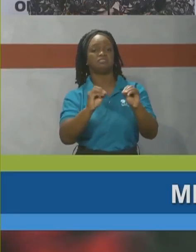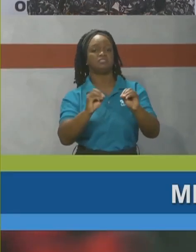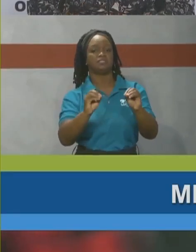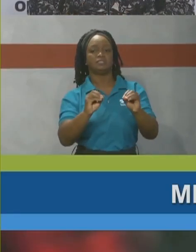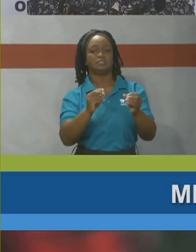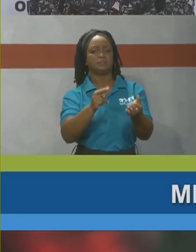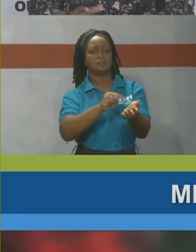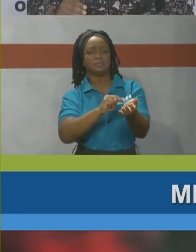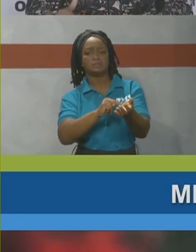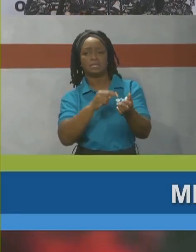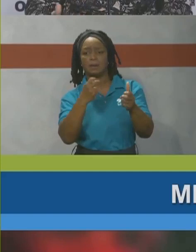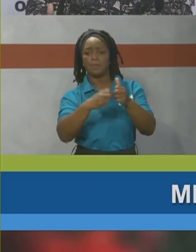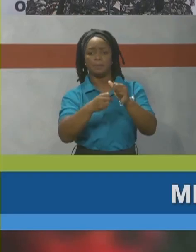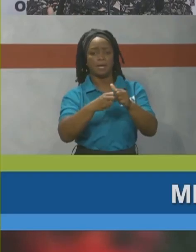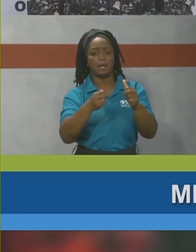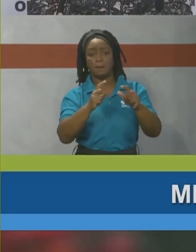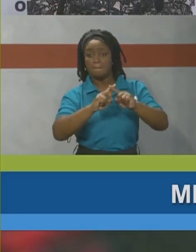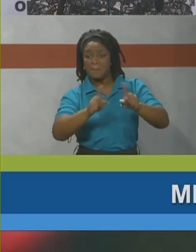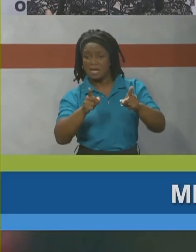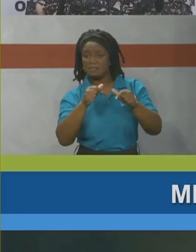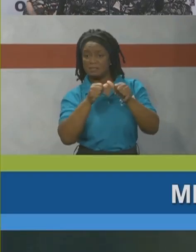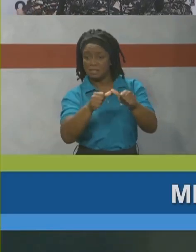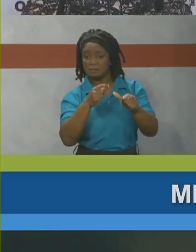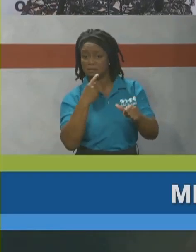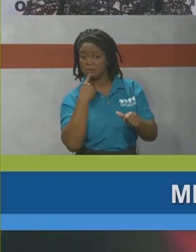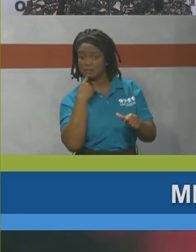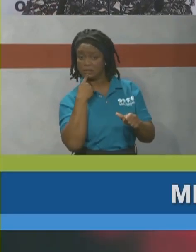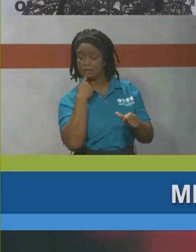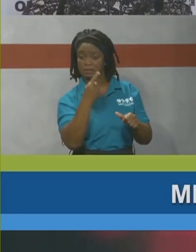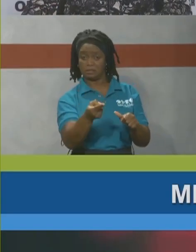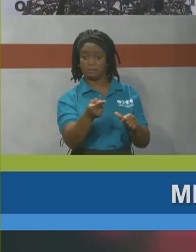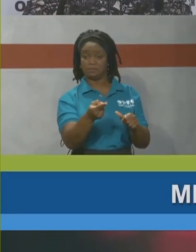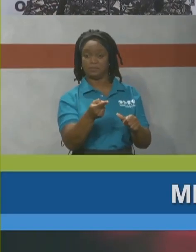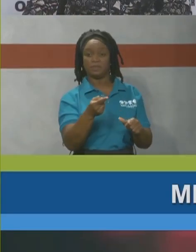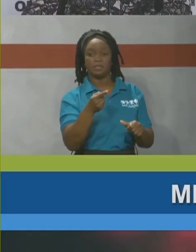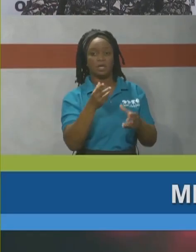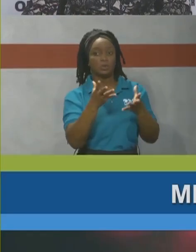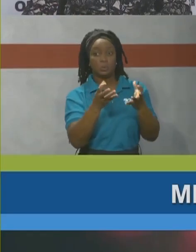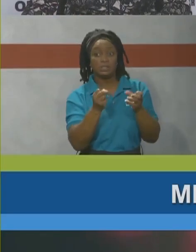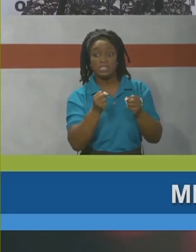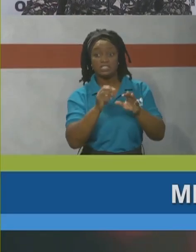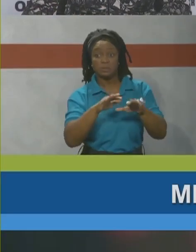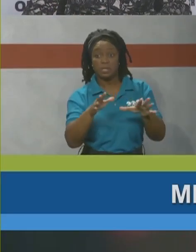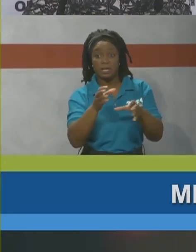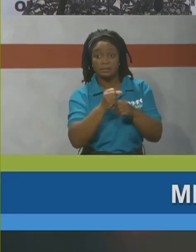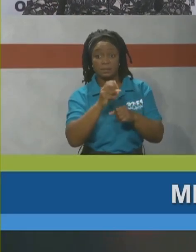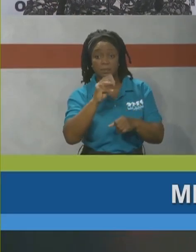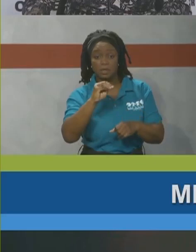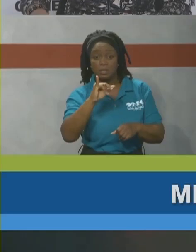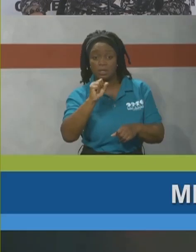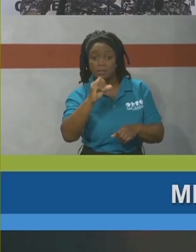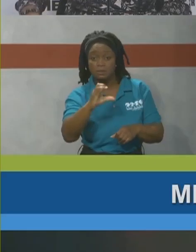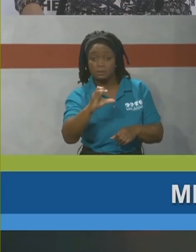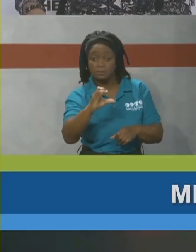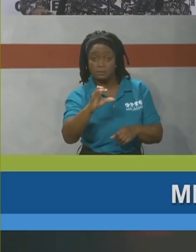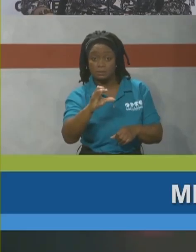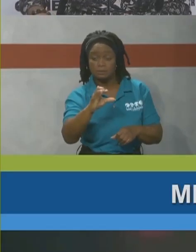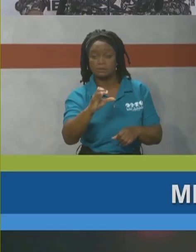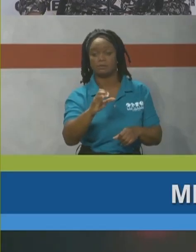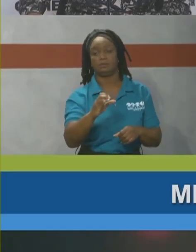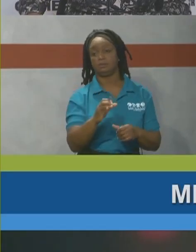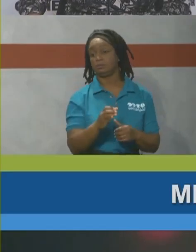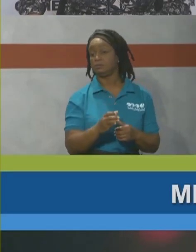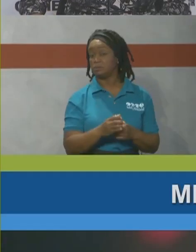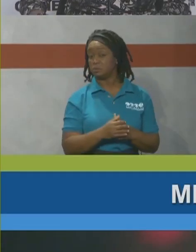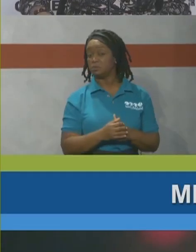would still say you don't want to have that child get MIS-C or post-COVID encephalitis. And we have seen a